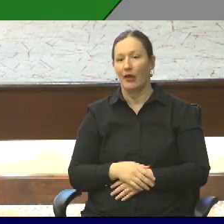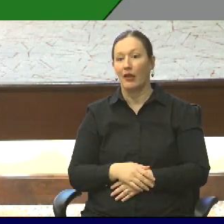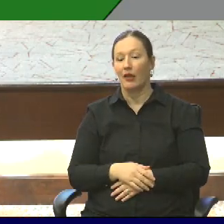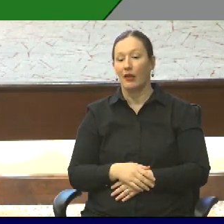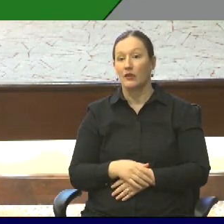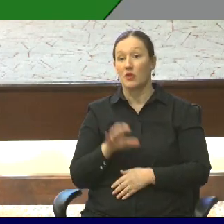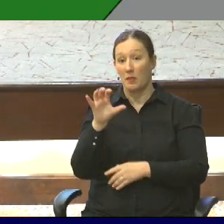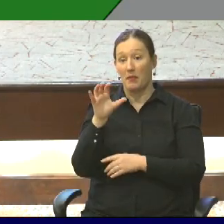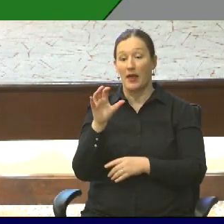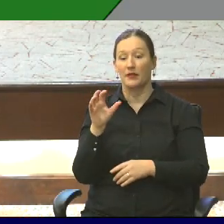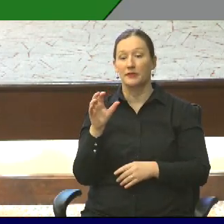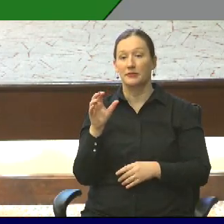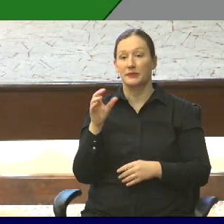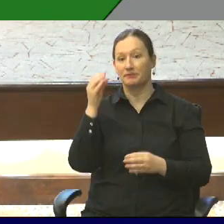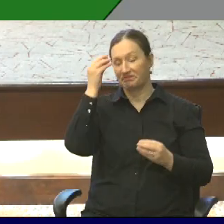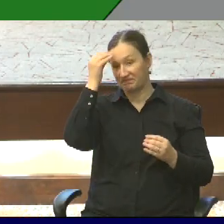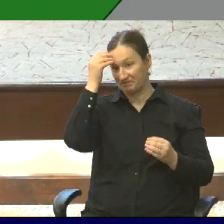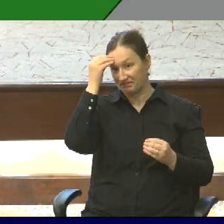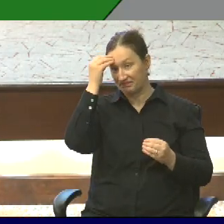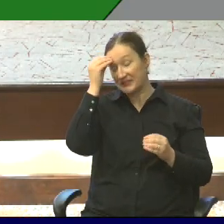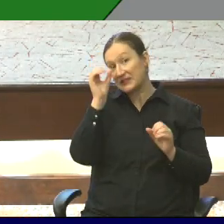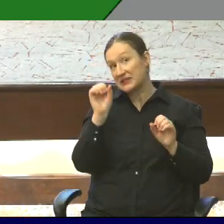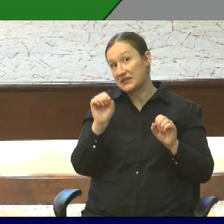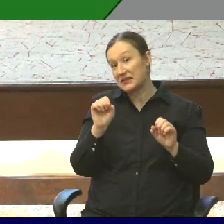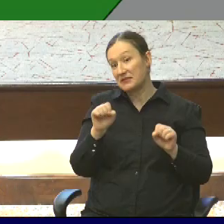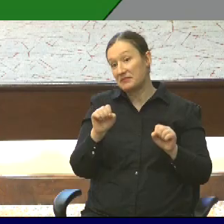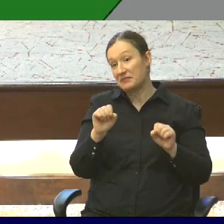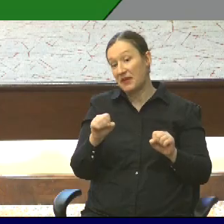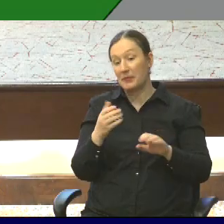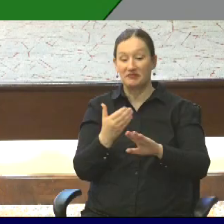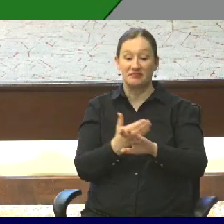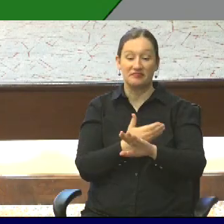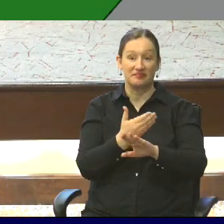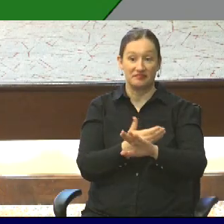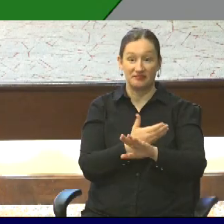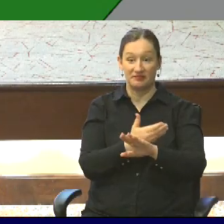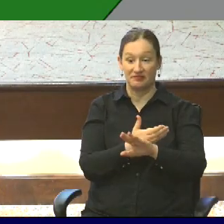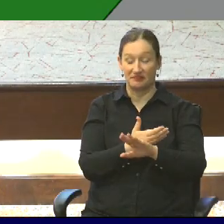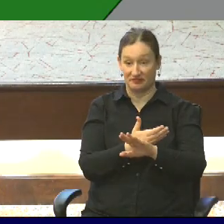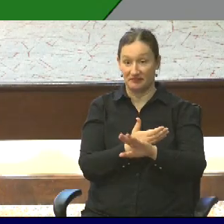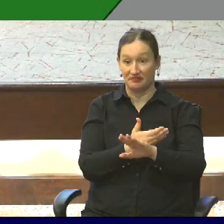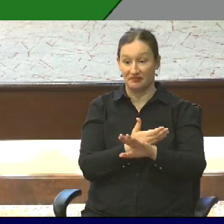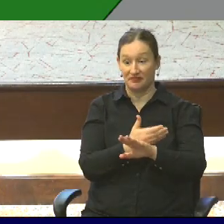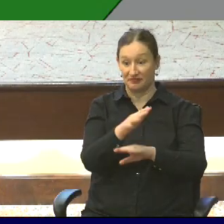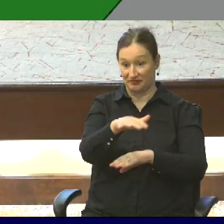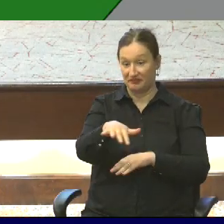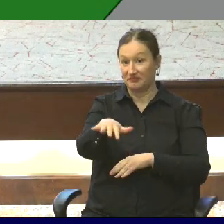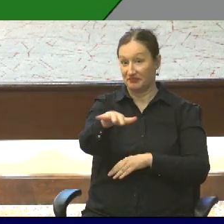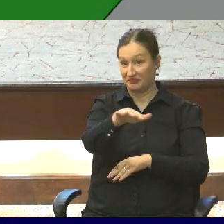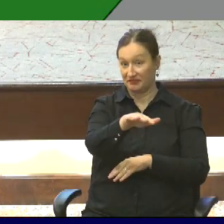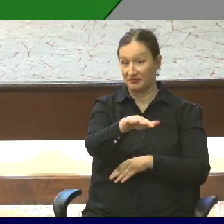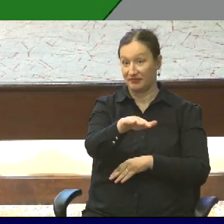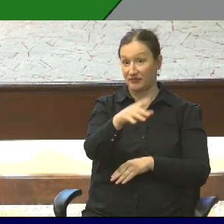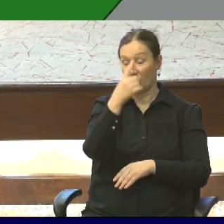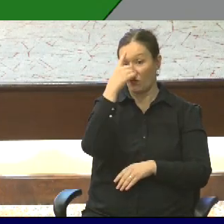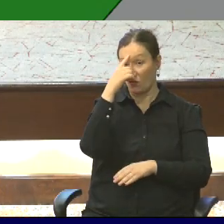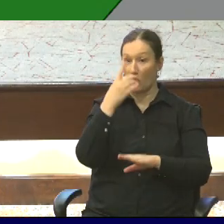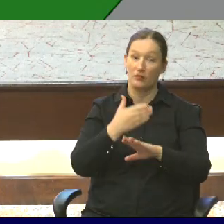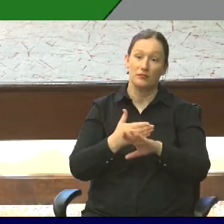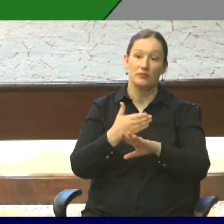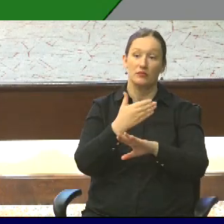been looking at potentially doing some improvements to the site to